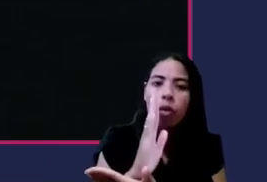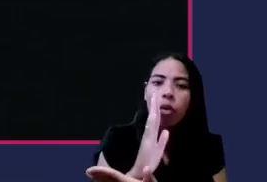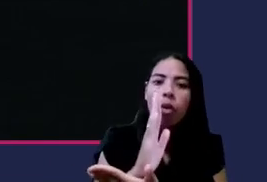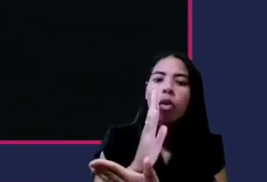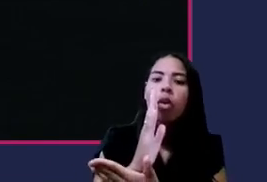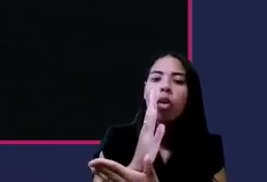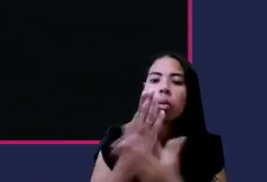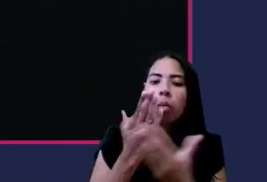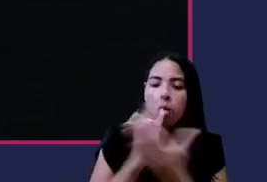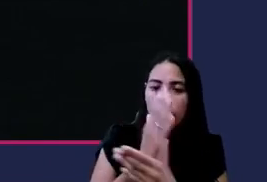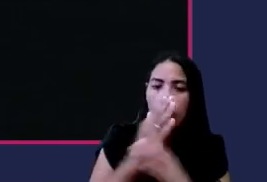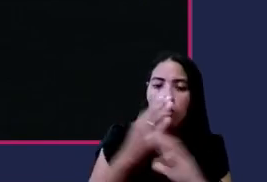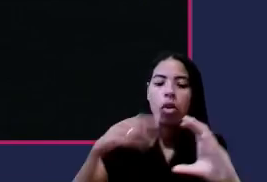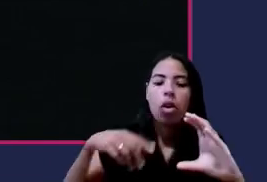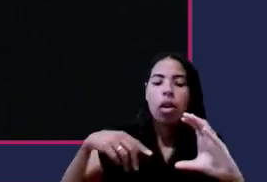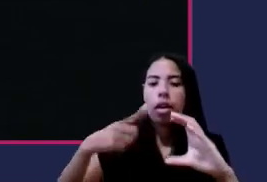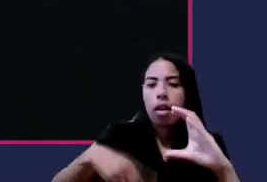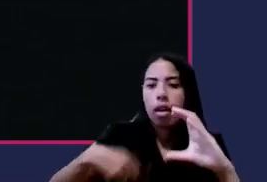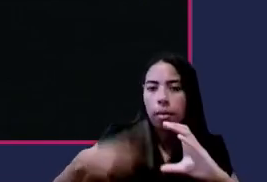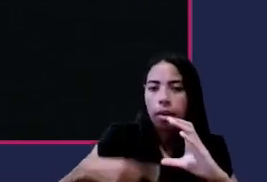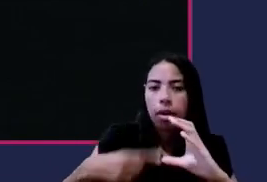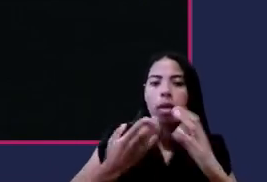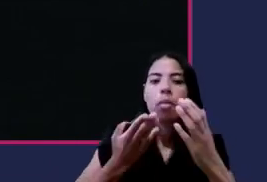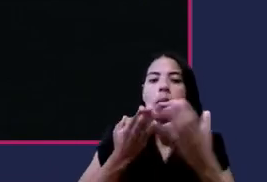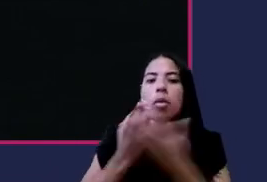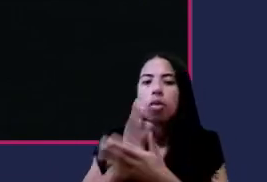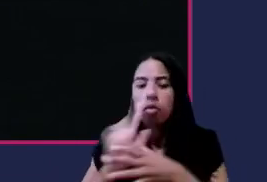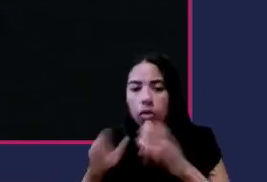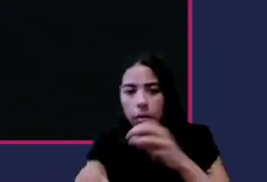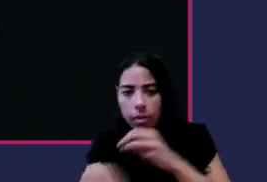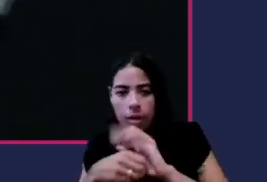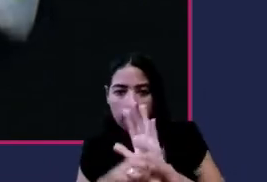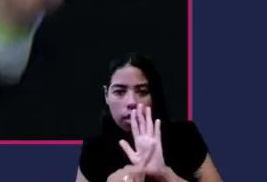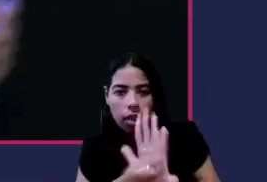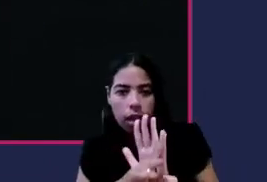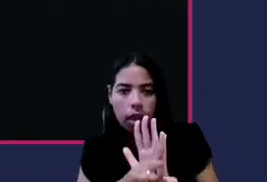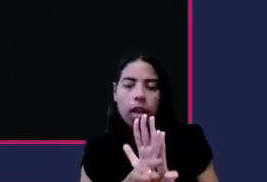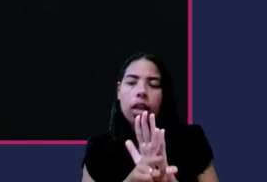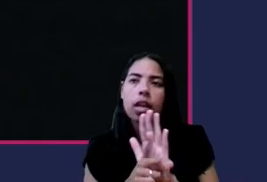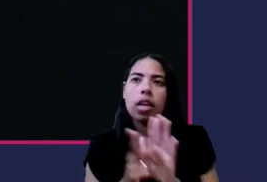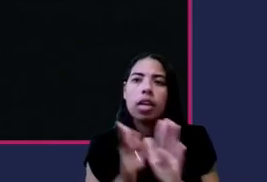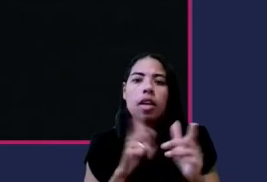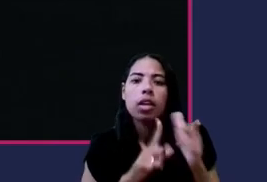measure approved by the federal House of Representatives,